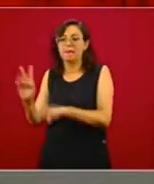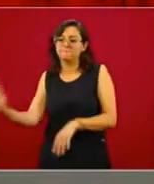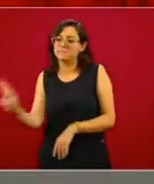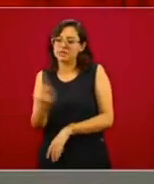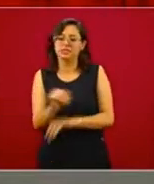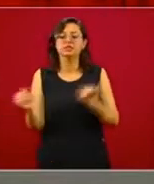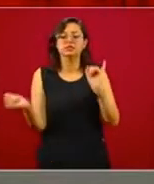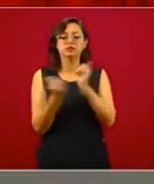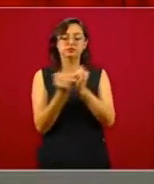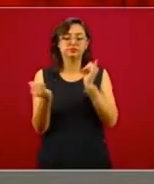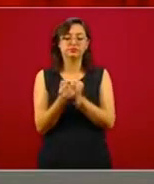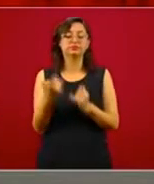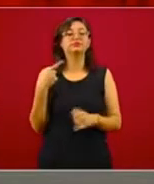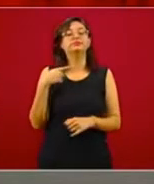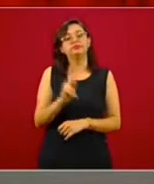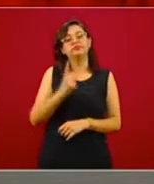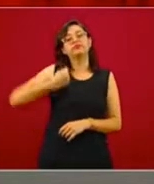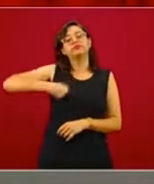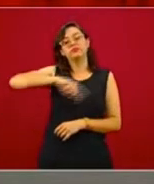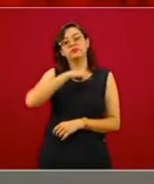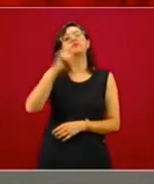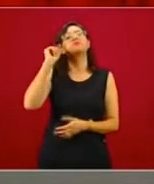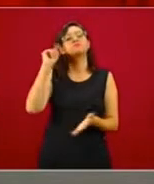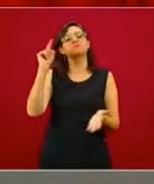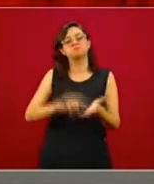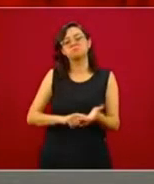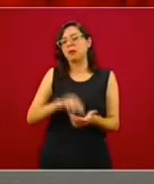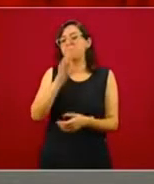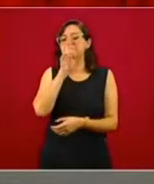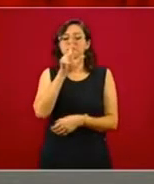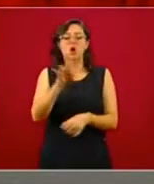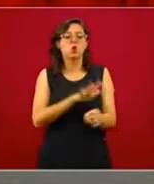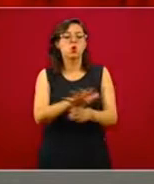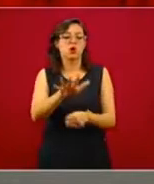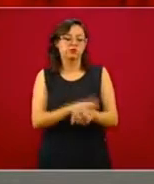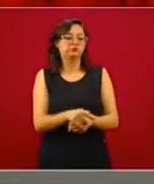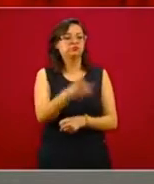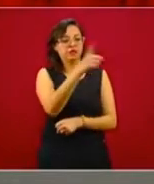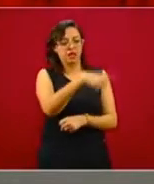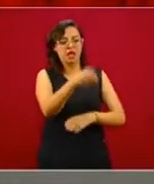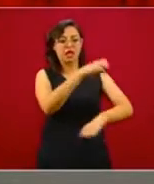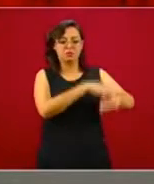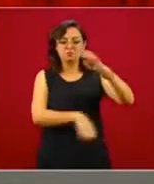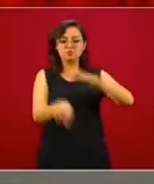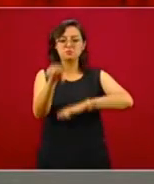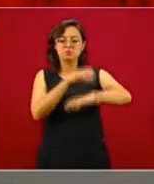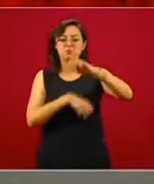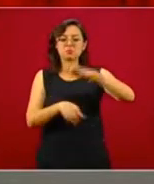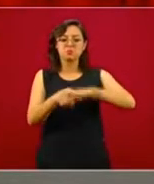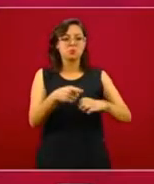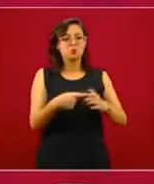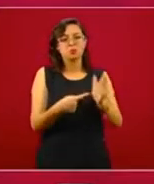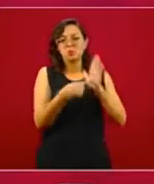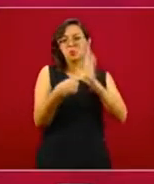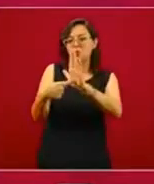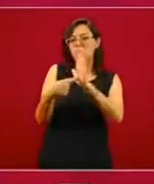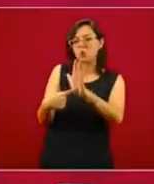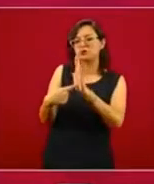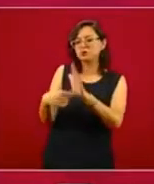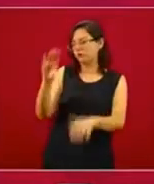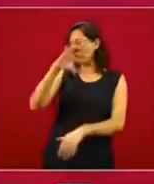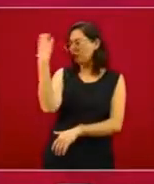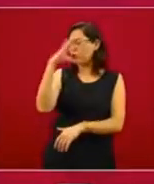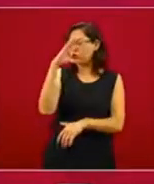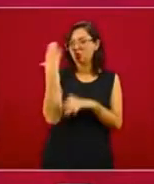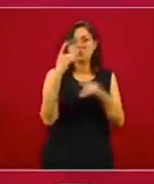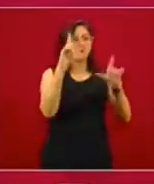might follow. And we believe that the best, and that's how it has been happening, the companies themselves are